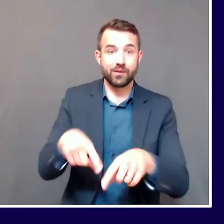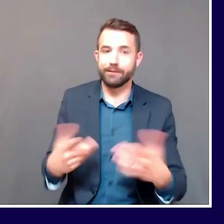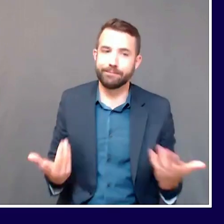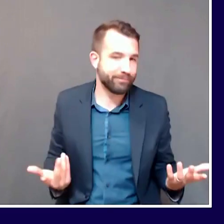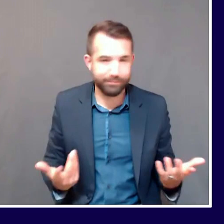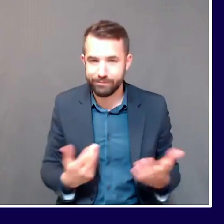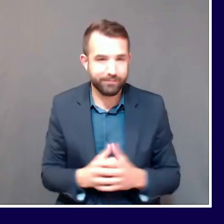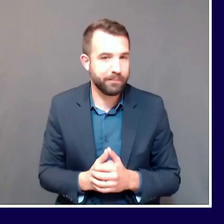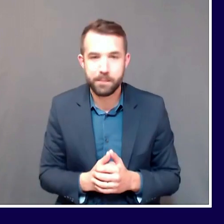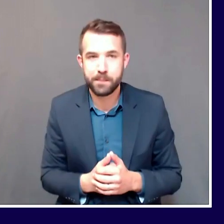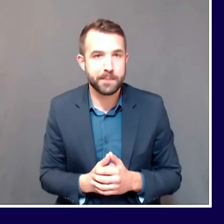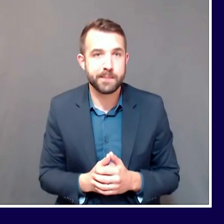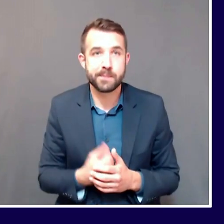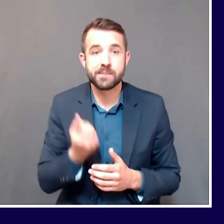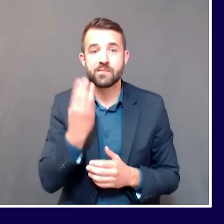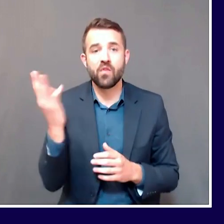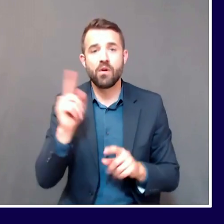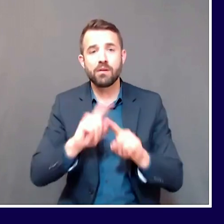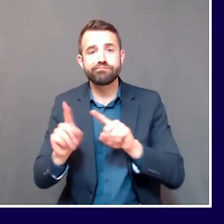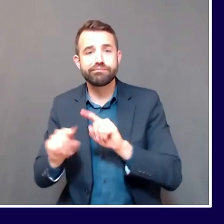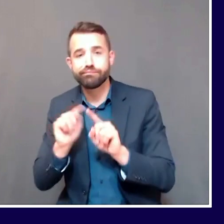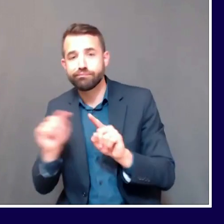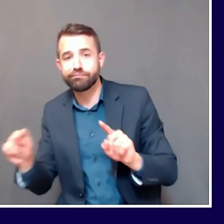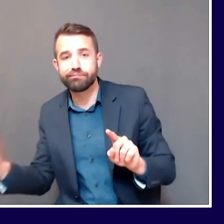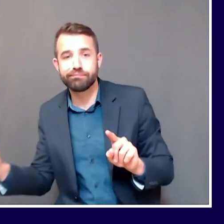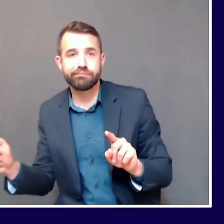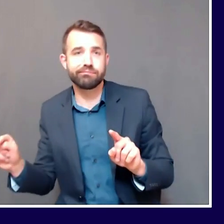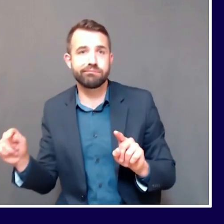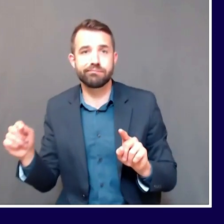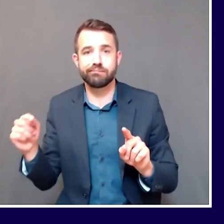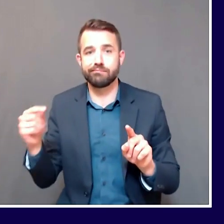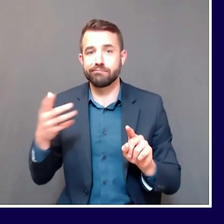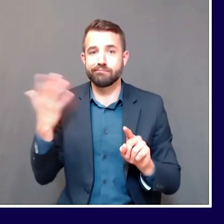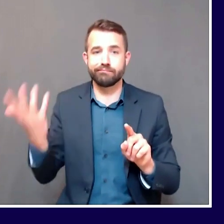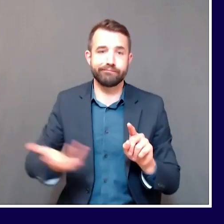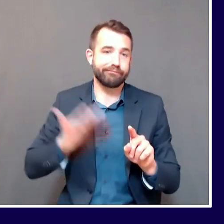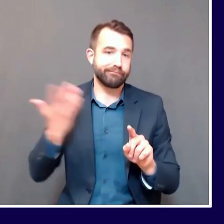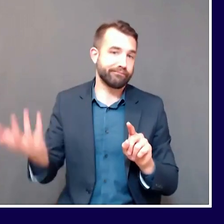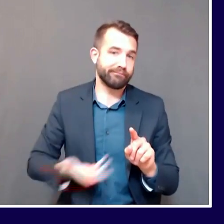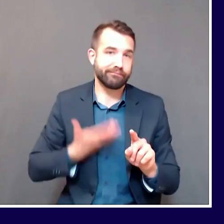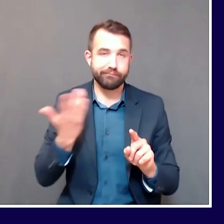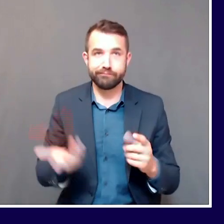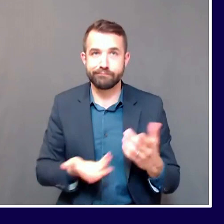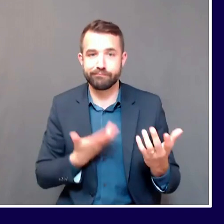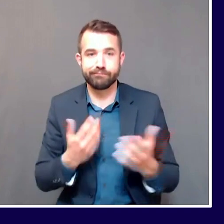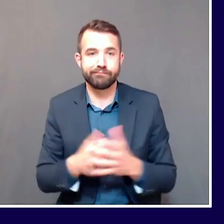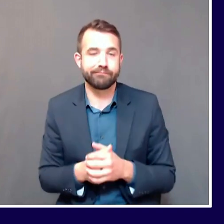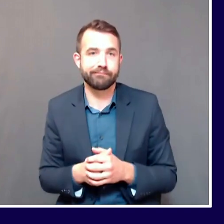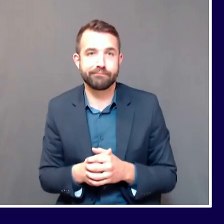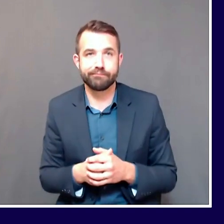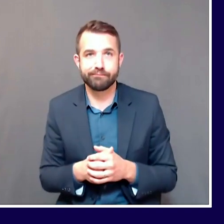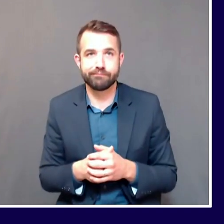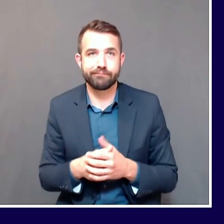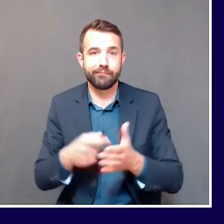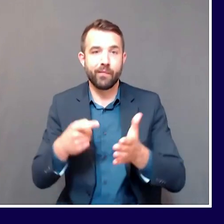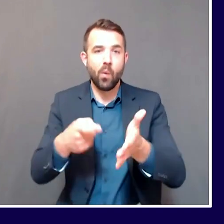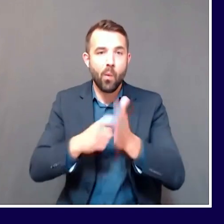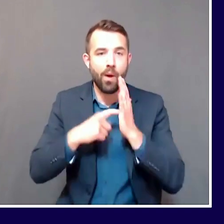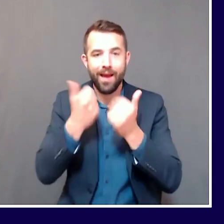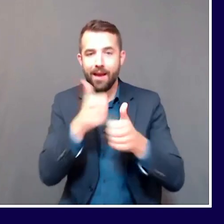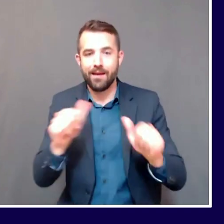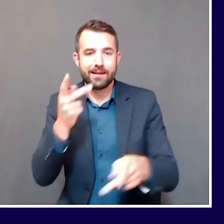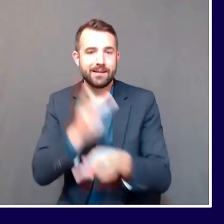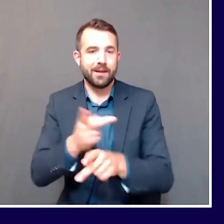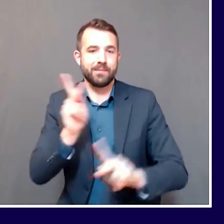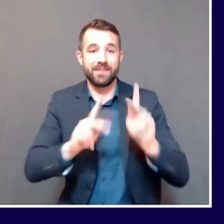that create multiple points for opportunity to try to keep people safe and to allow